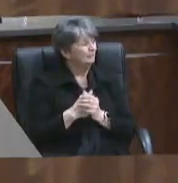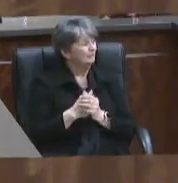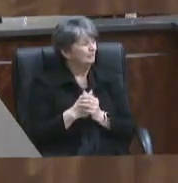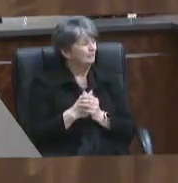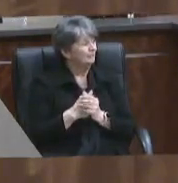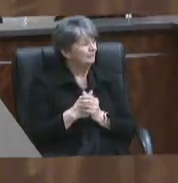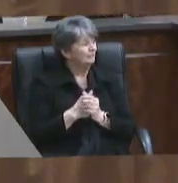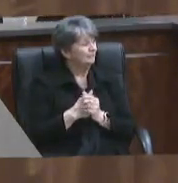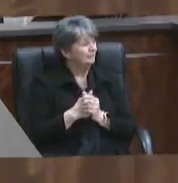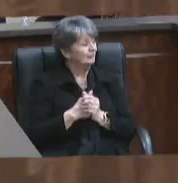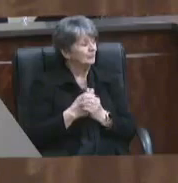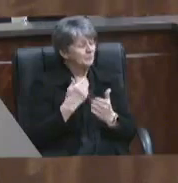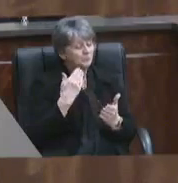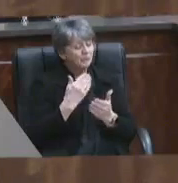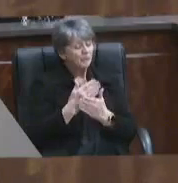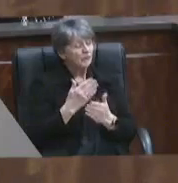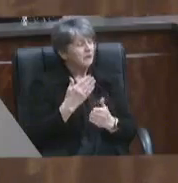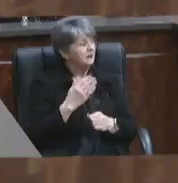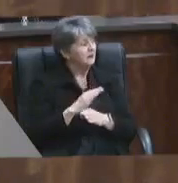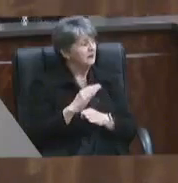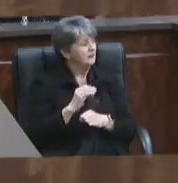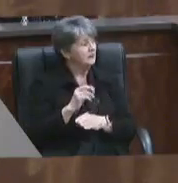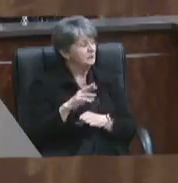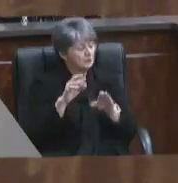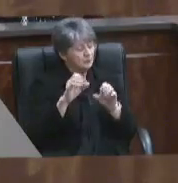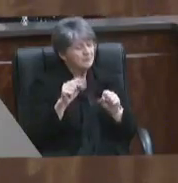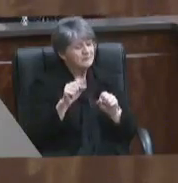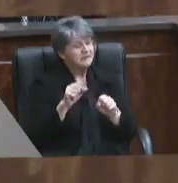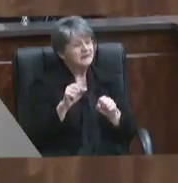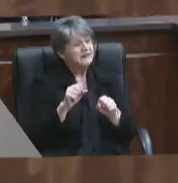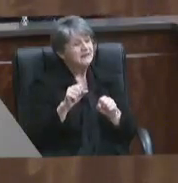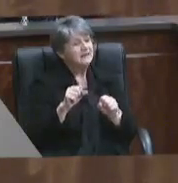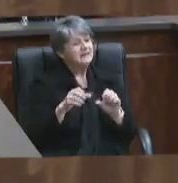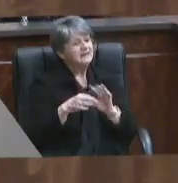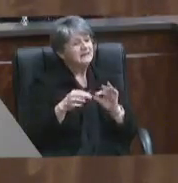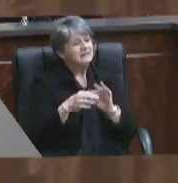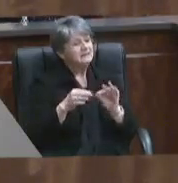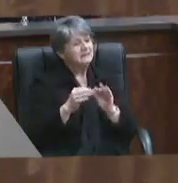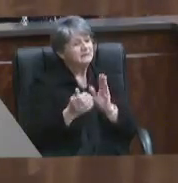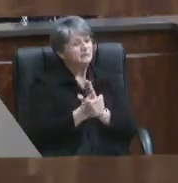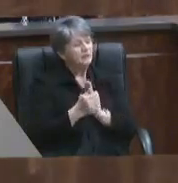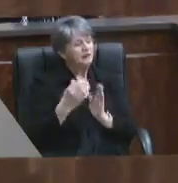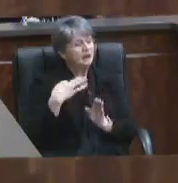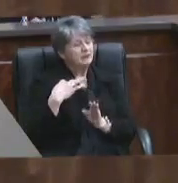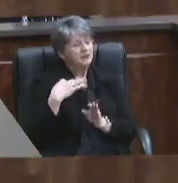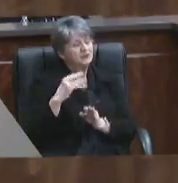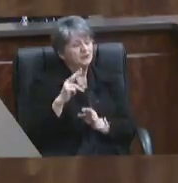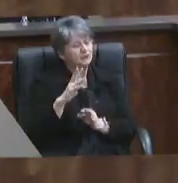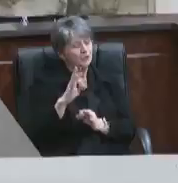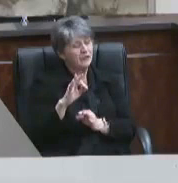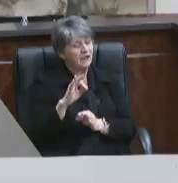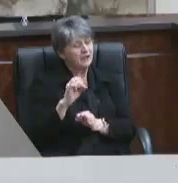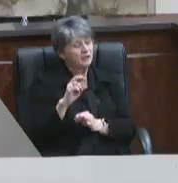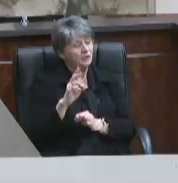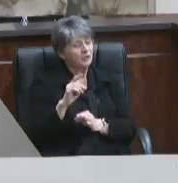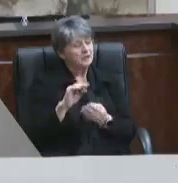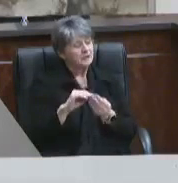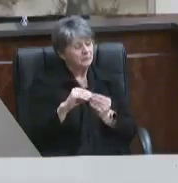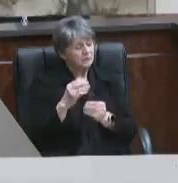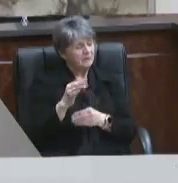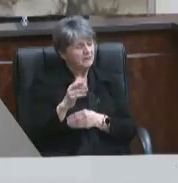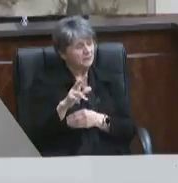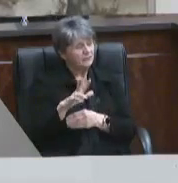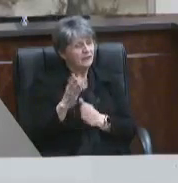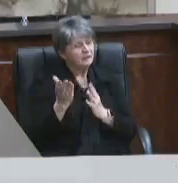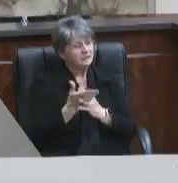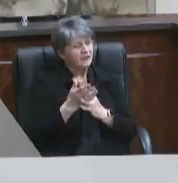Kristen. Good evening, Mr. President. Text amendment application number 249, ordinance number 1935, was filed on